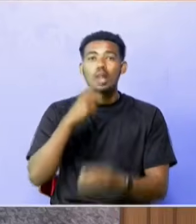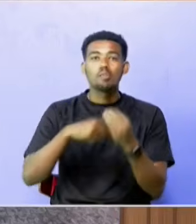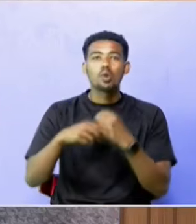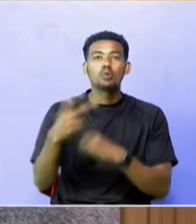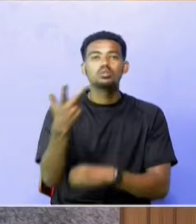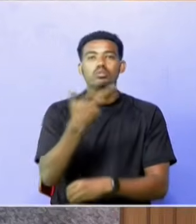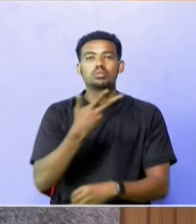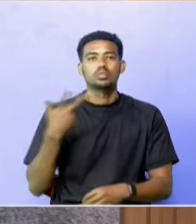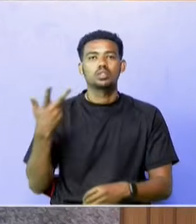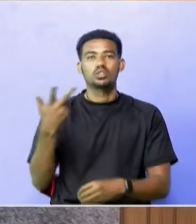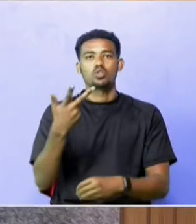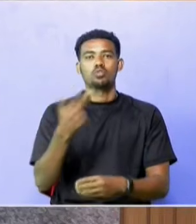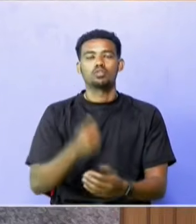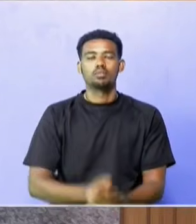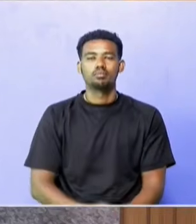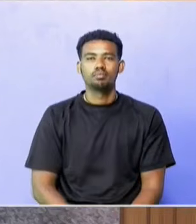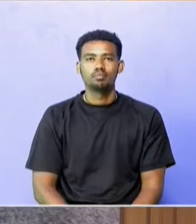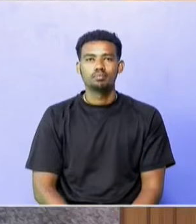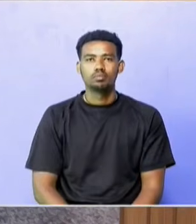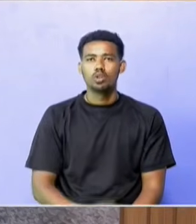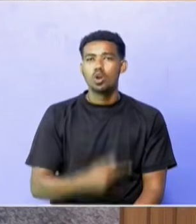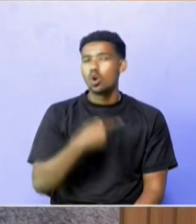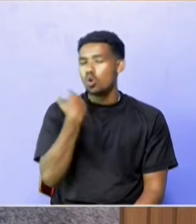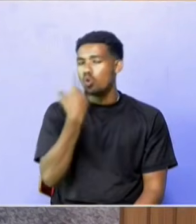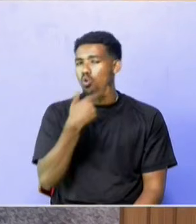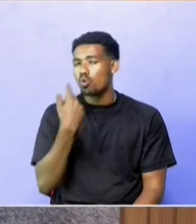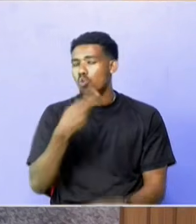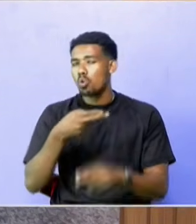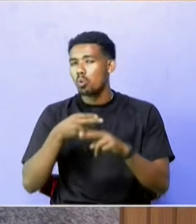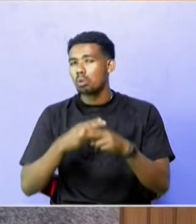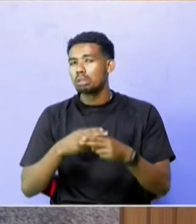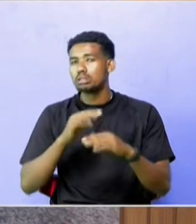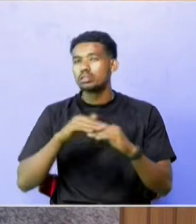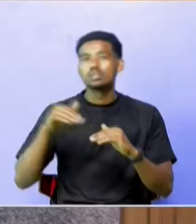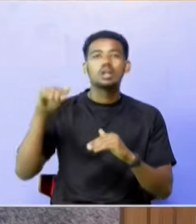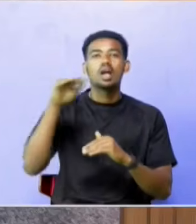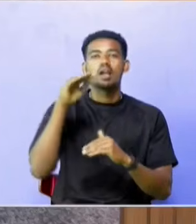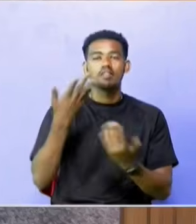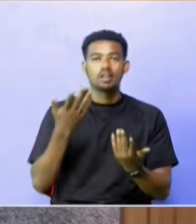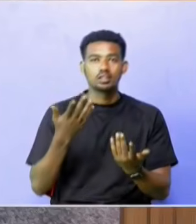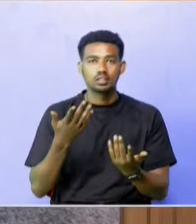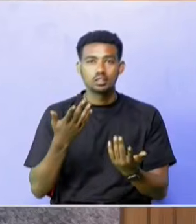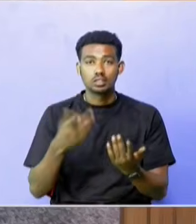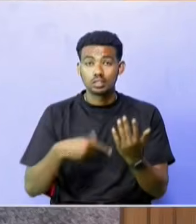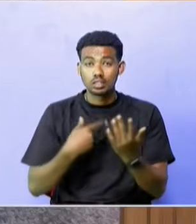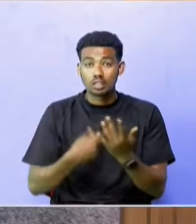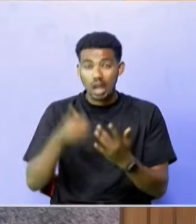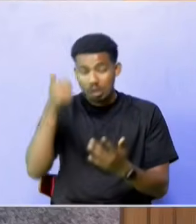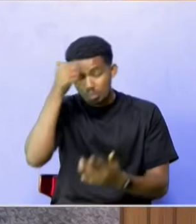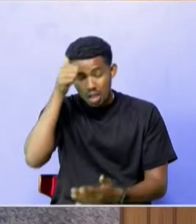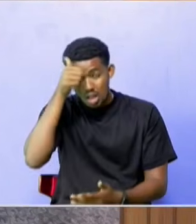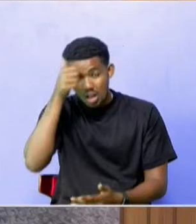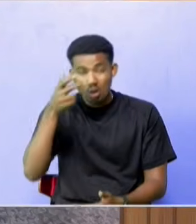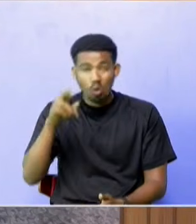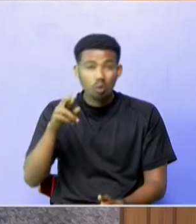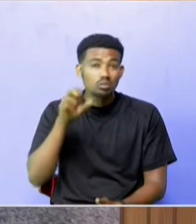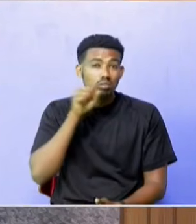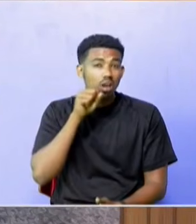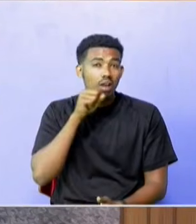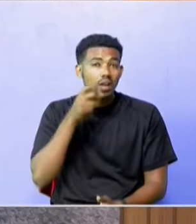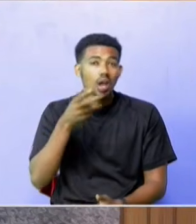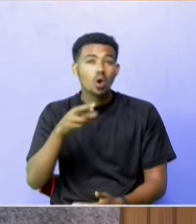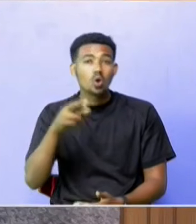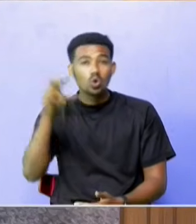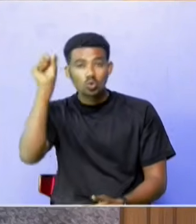them. Yes? Who weighs the heaviest? Is it Abel, Saada, or